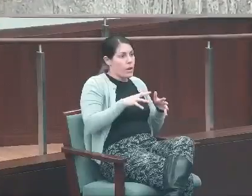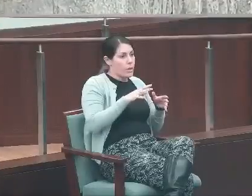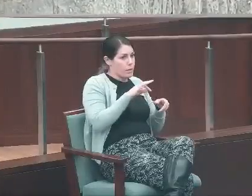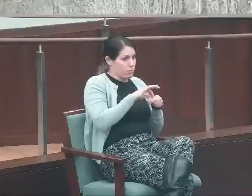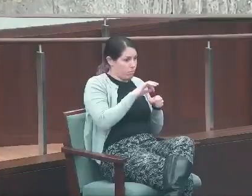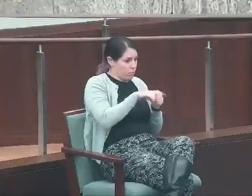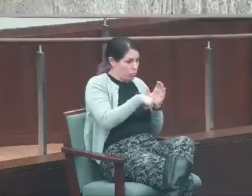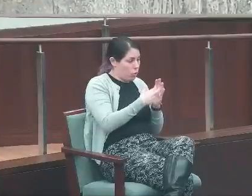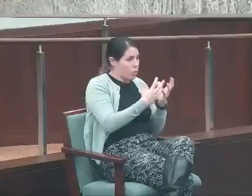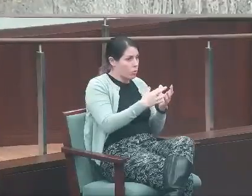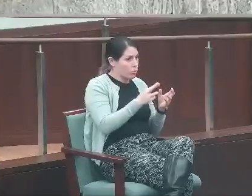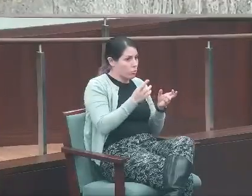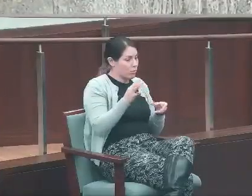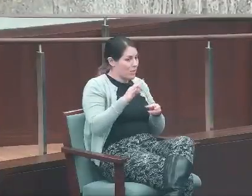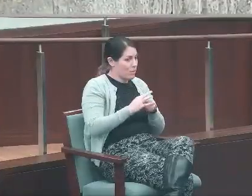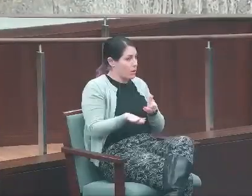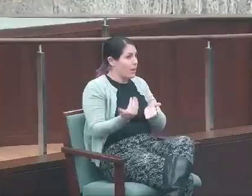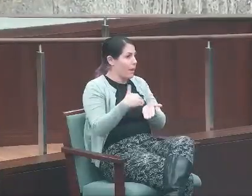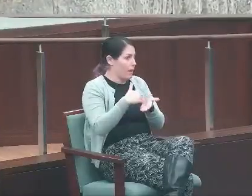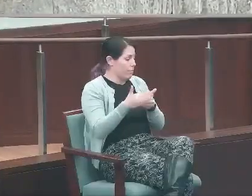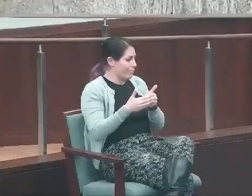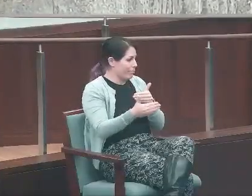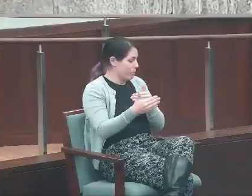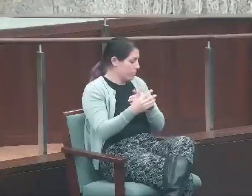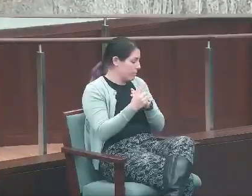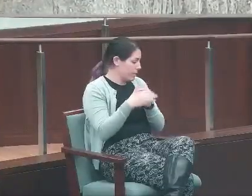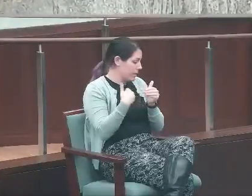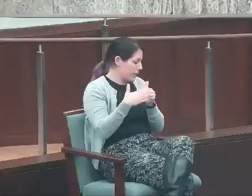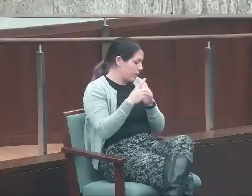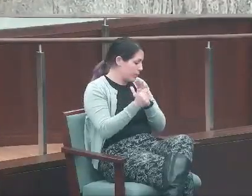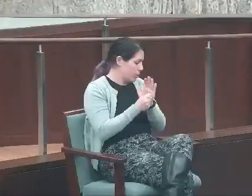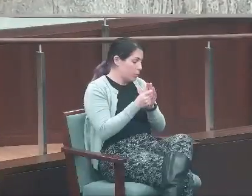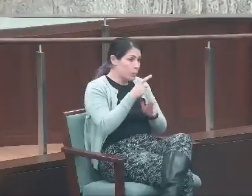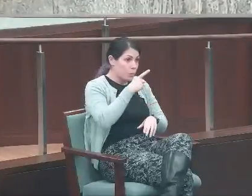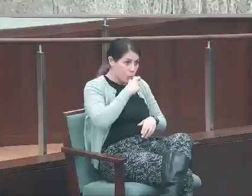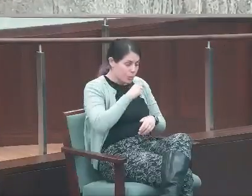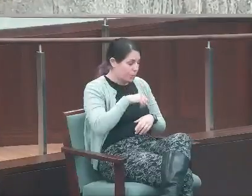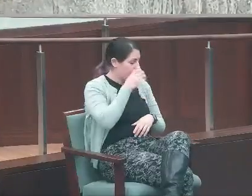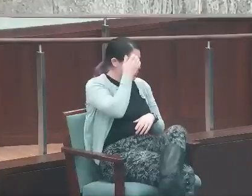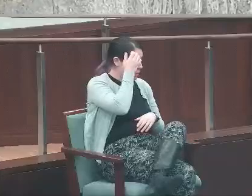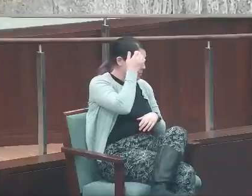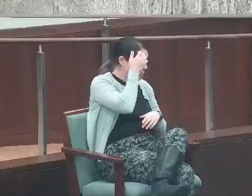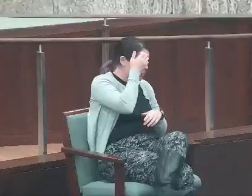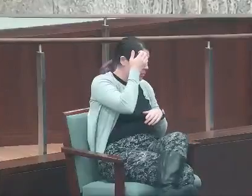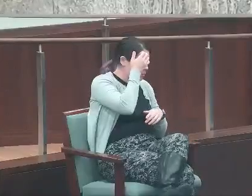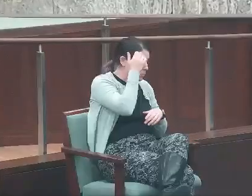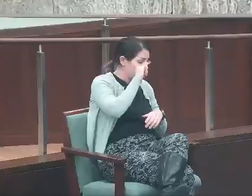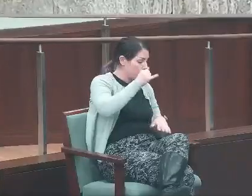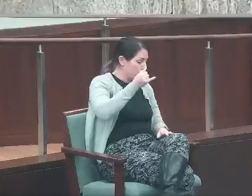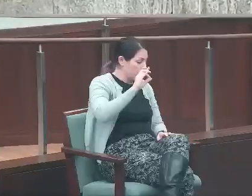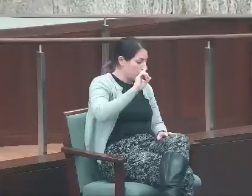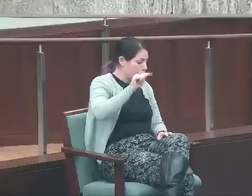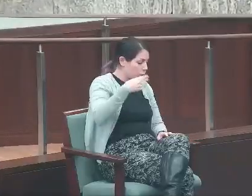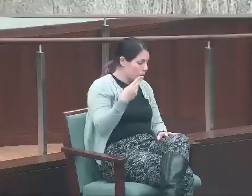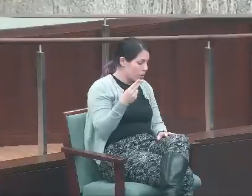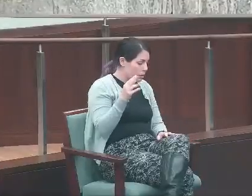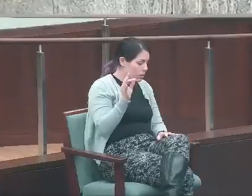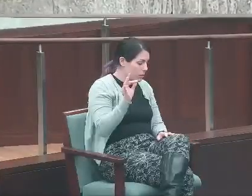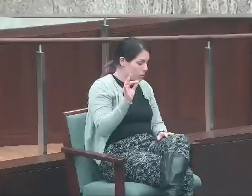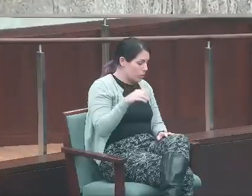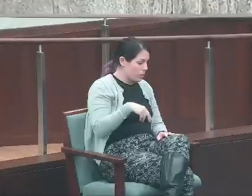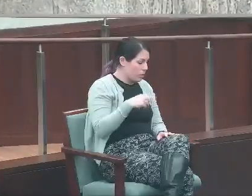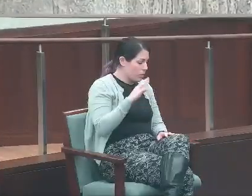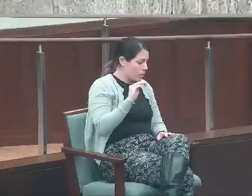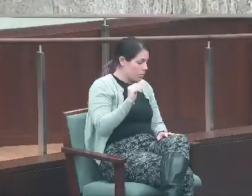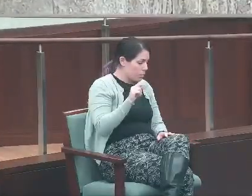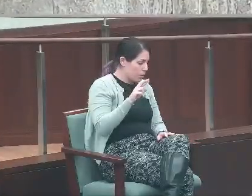be re-elected for an additional term. And they are Judith Vogel, Marion Goldberg,